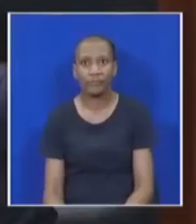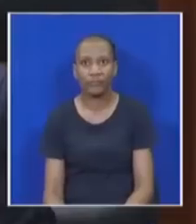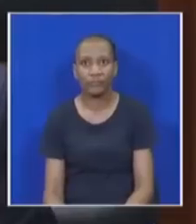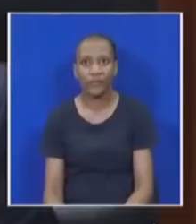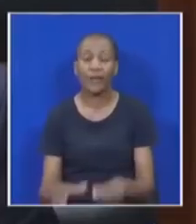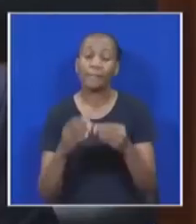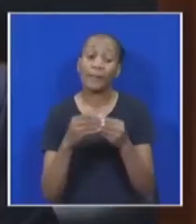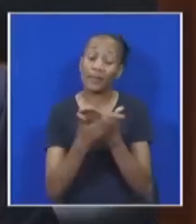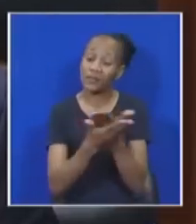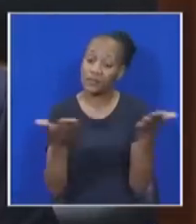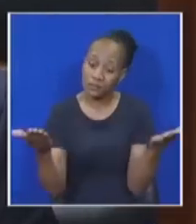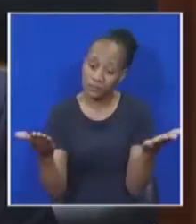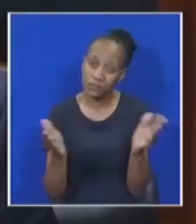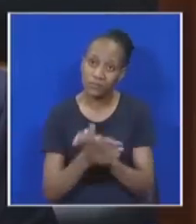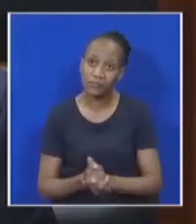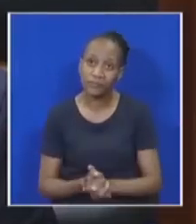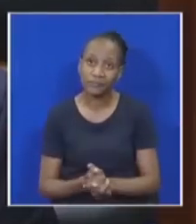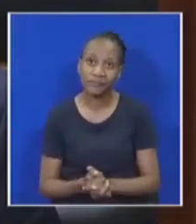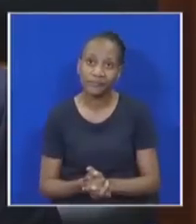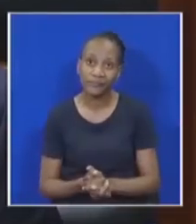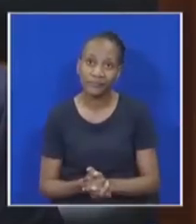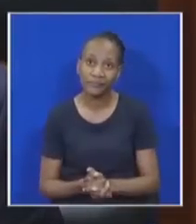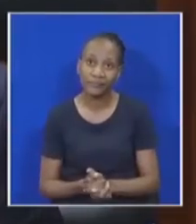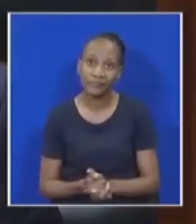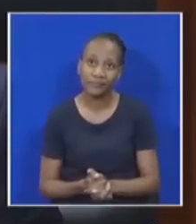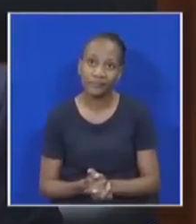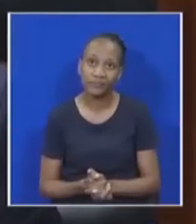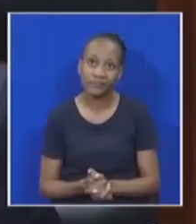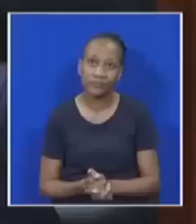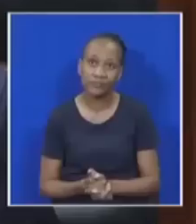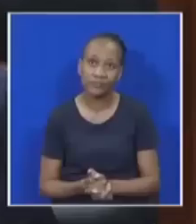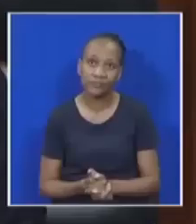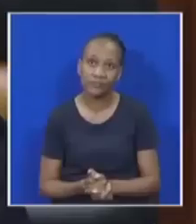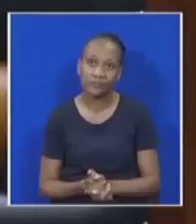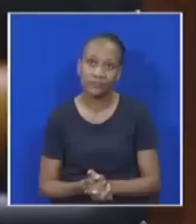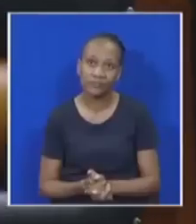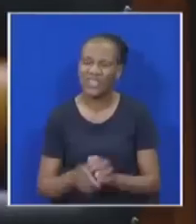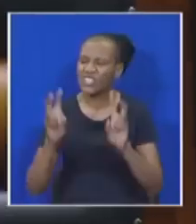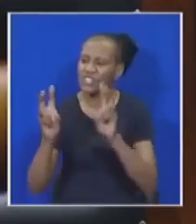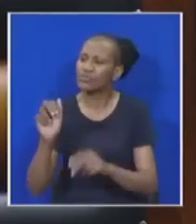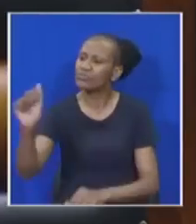Honorable members, Speaker, it's on a different matter. What is it? What is the different matter?